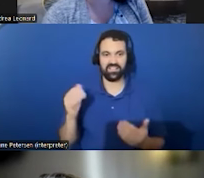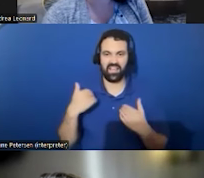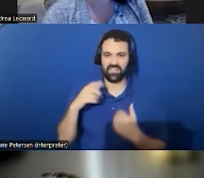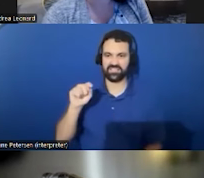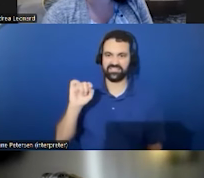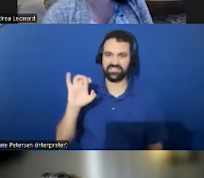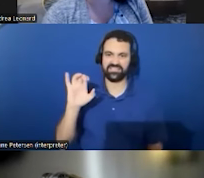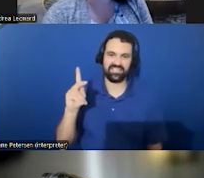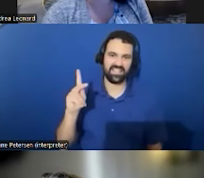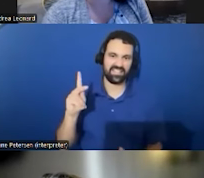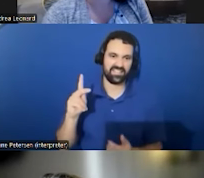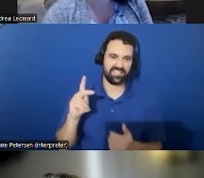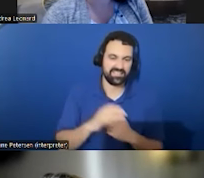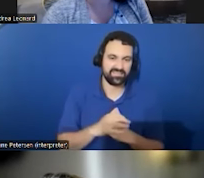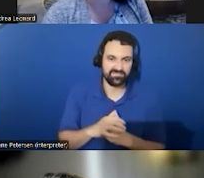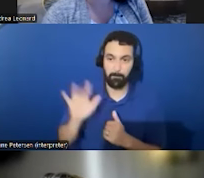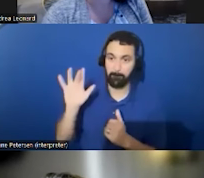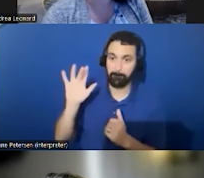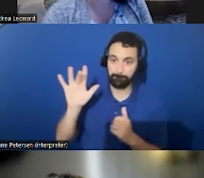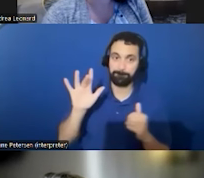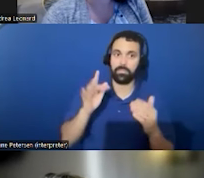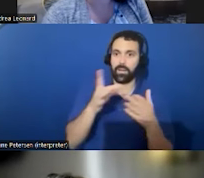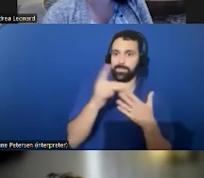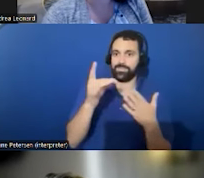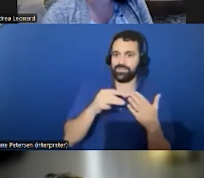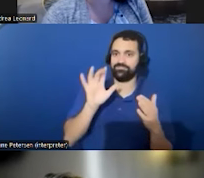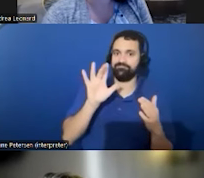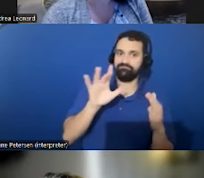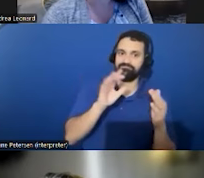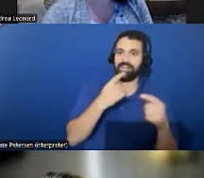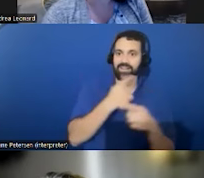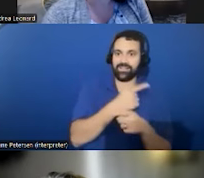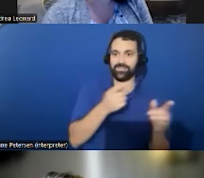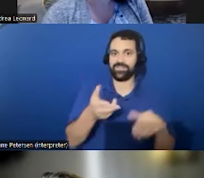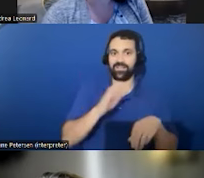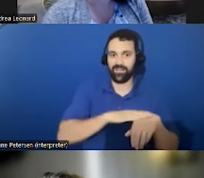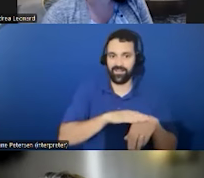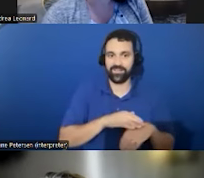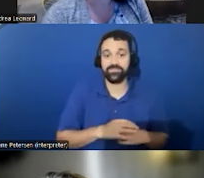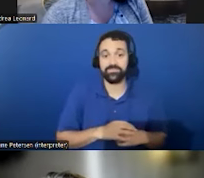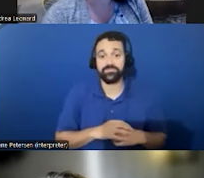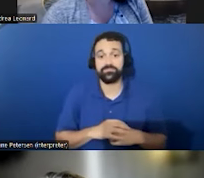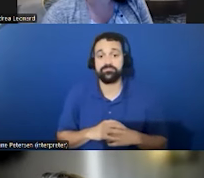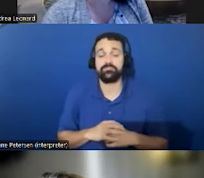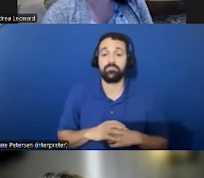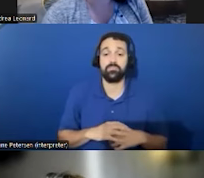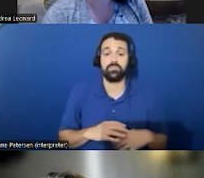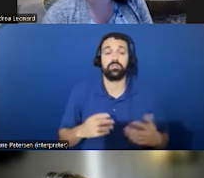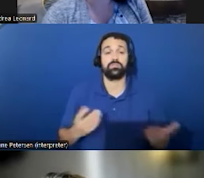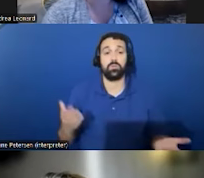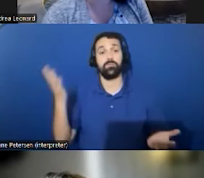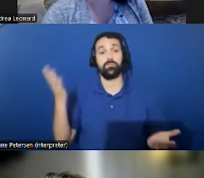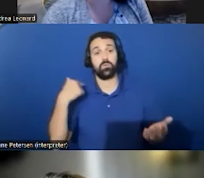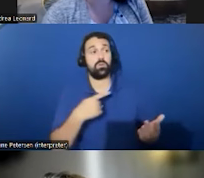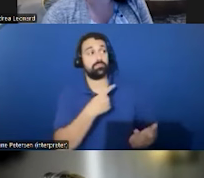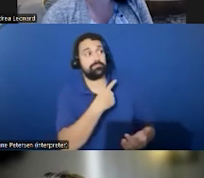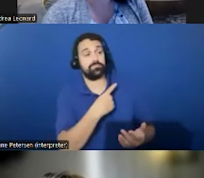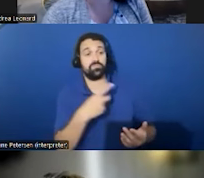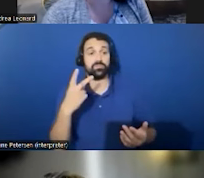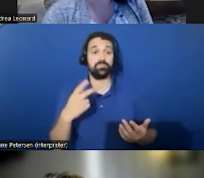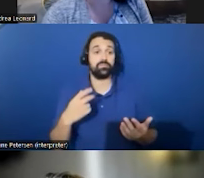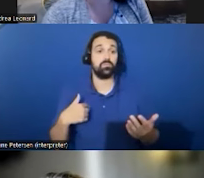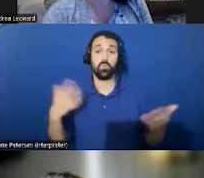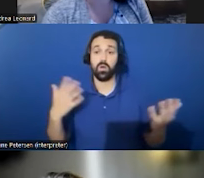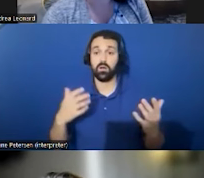announcements, try to keep a consistent format. So for us, we did who, what, when, where, and